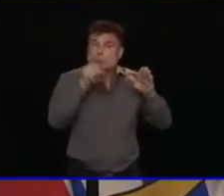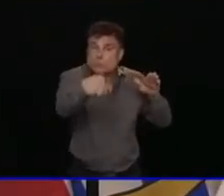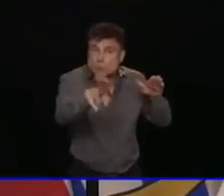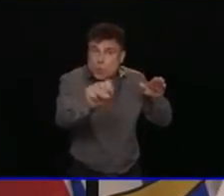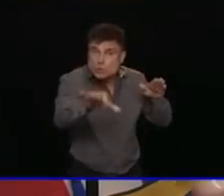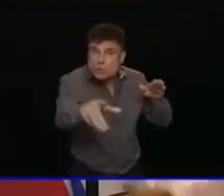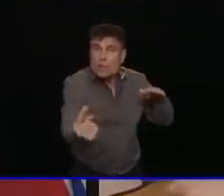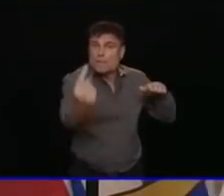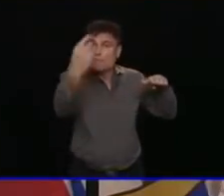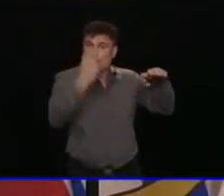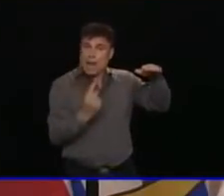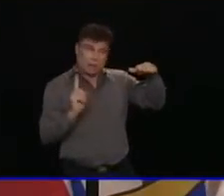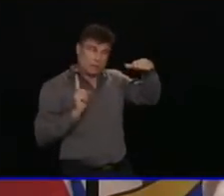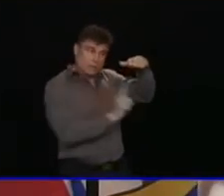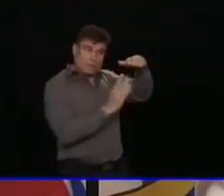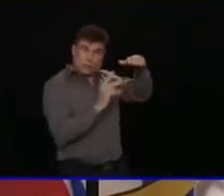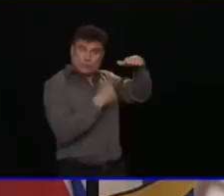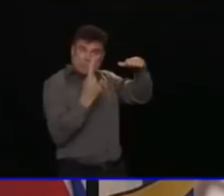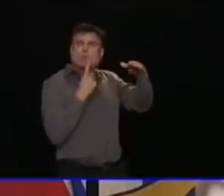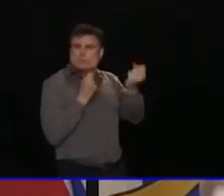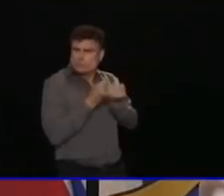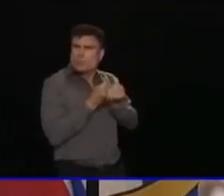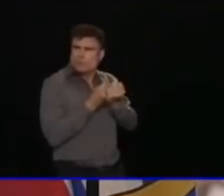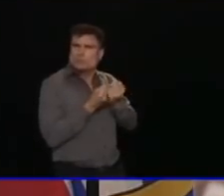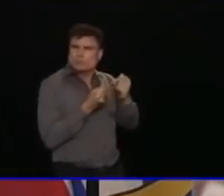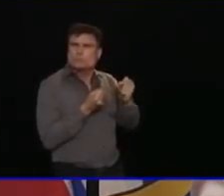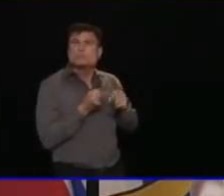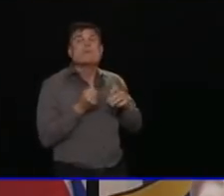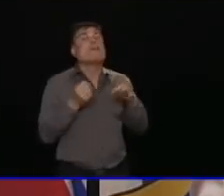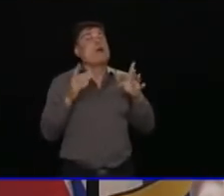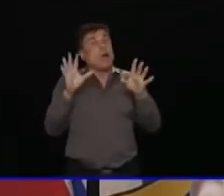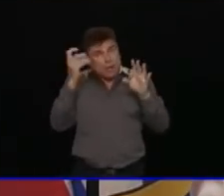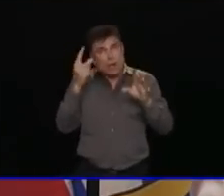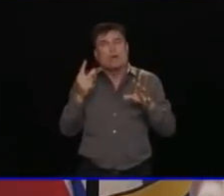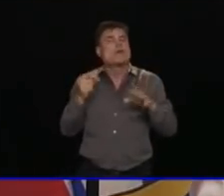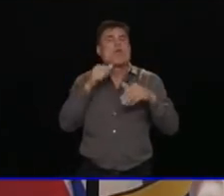very fragile balance that we have here in BC that is working for us.